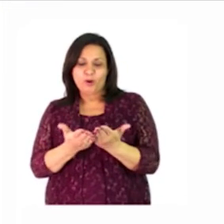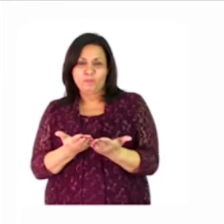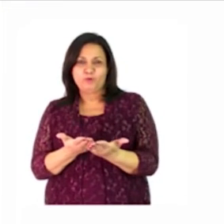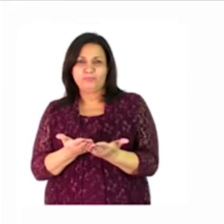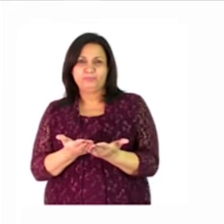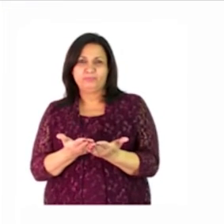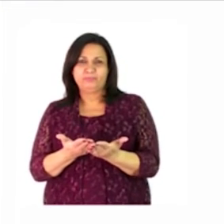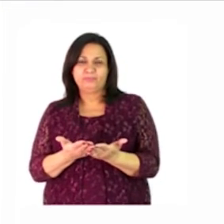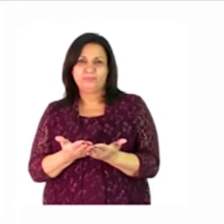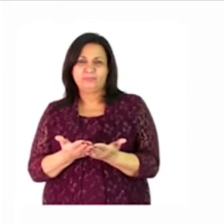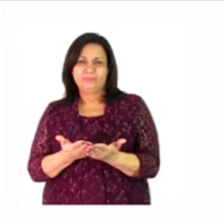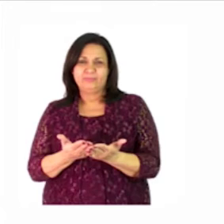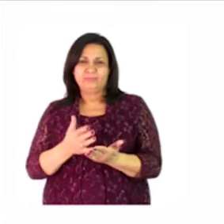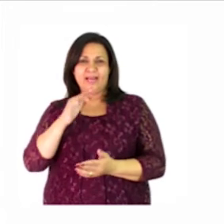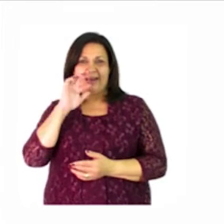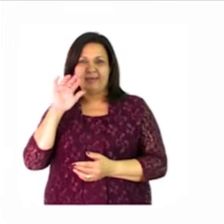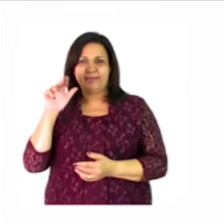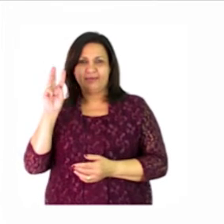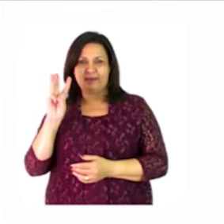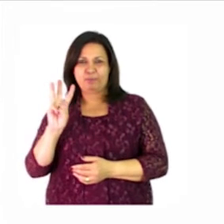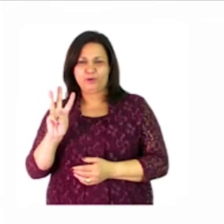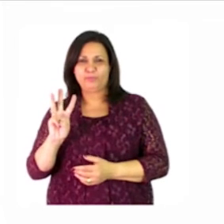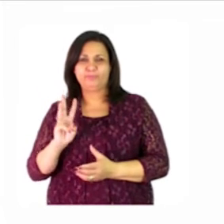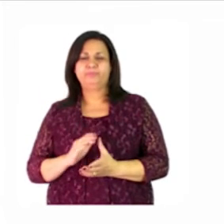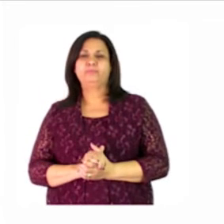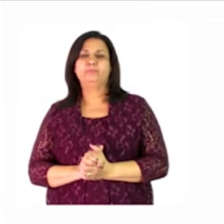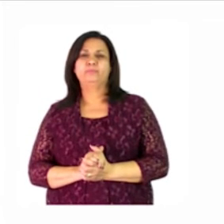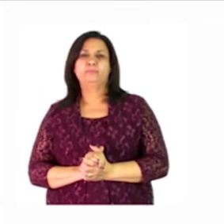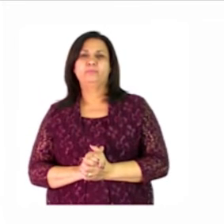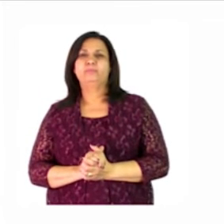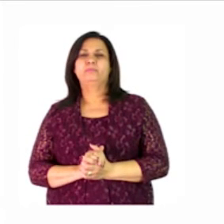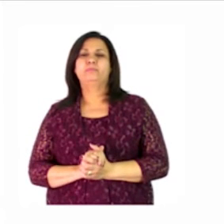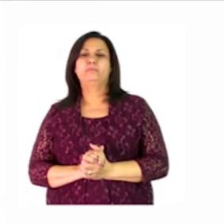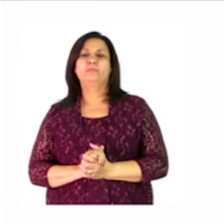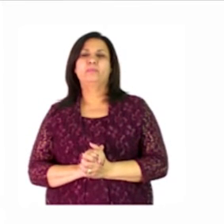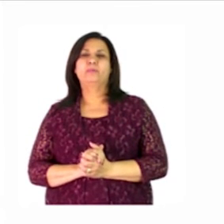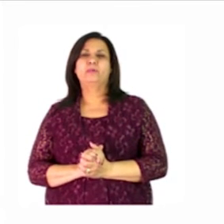look at letter W. Now the instruction says,